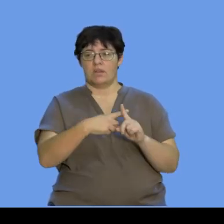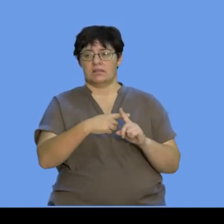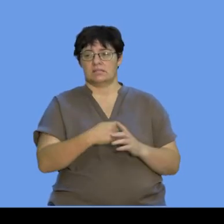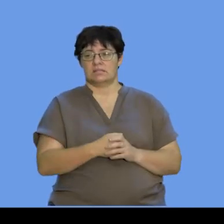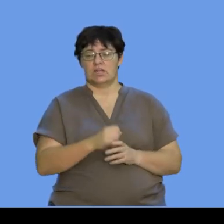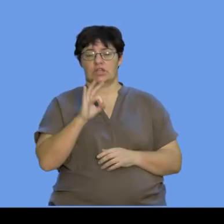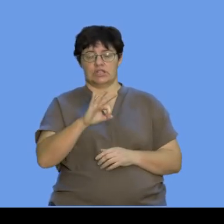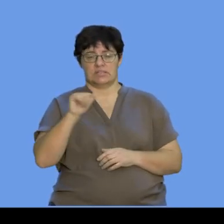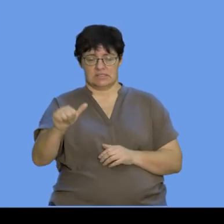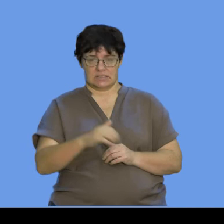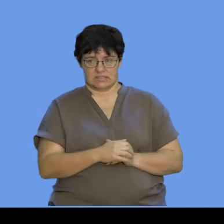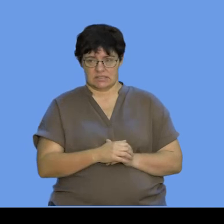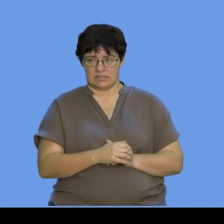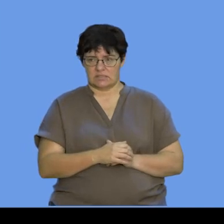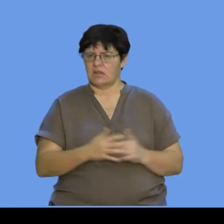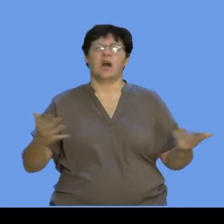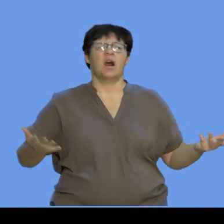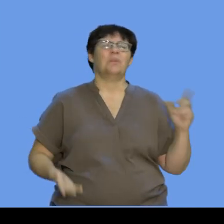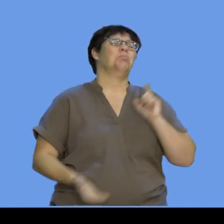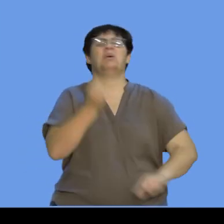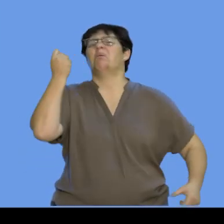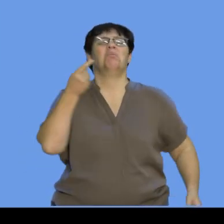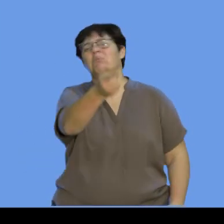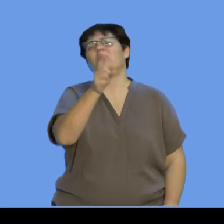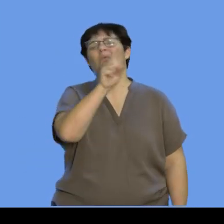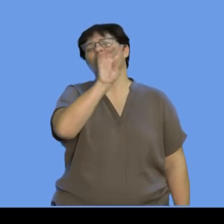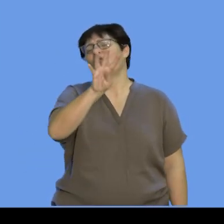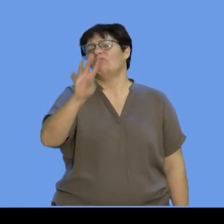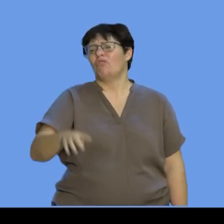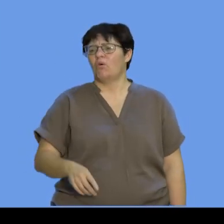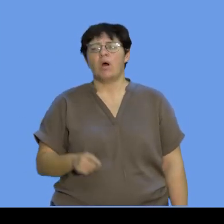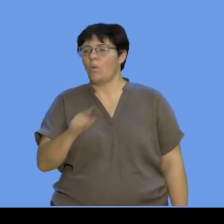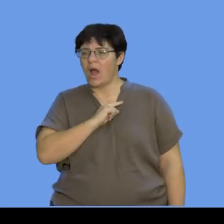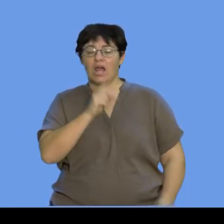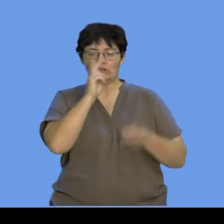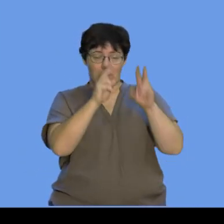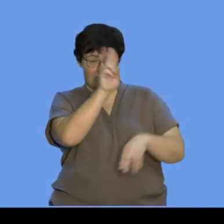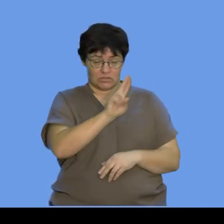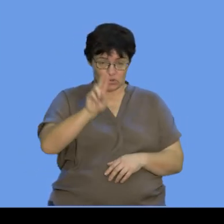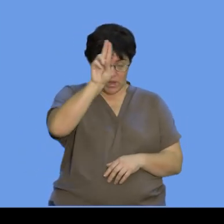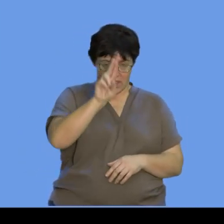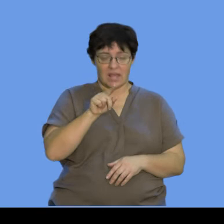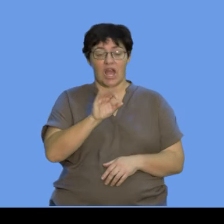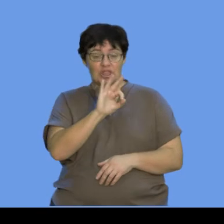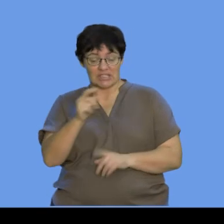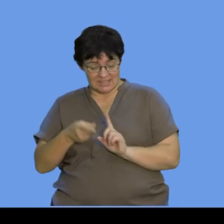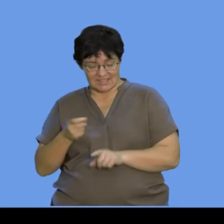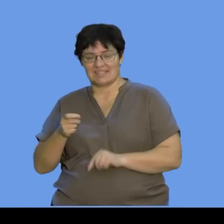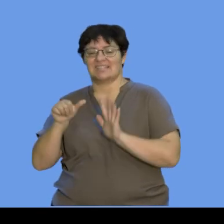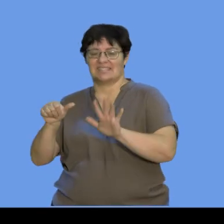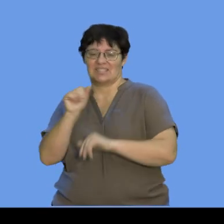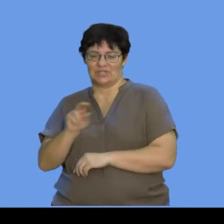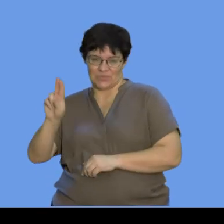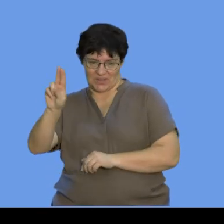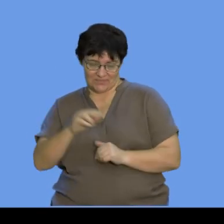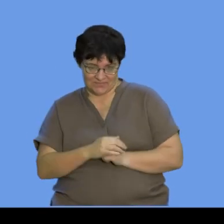144 plus 36. Someone might ask, where does the 144 come from? It's the 12 squared. The